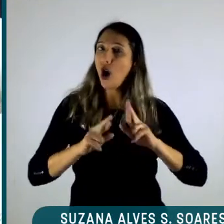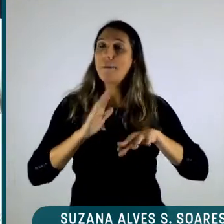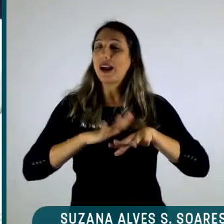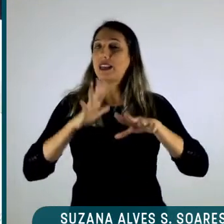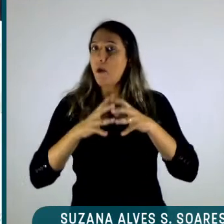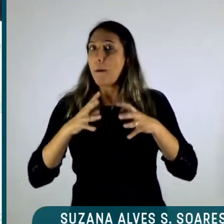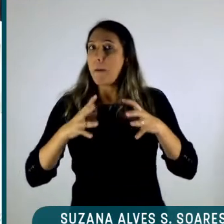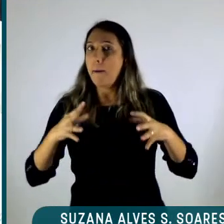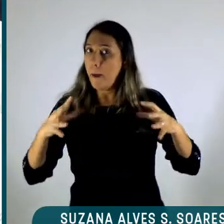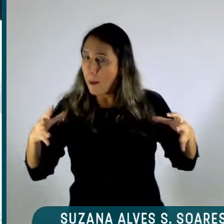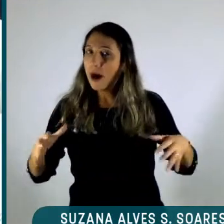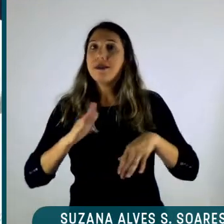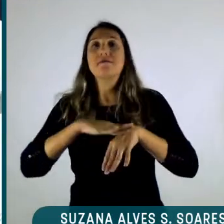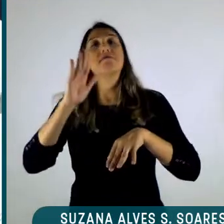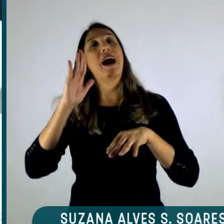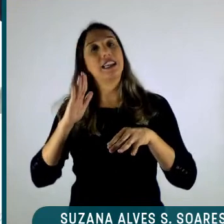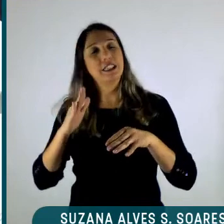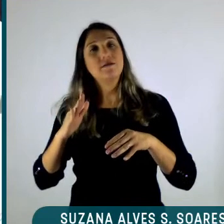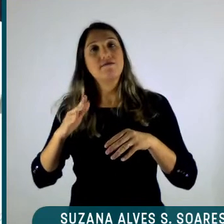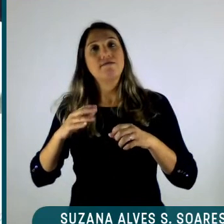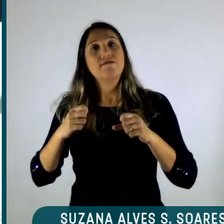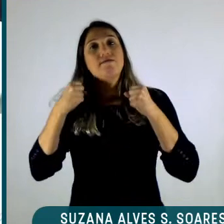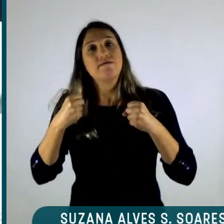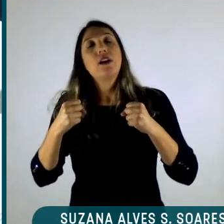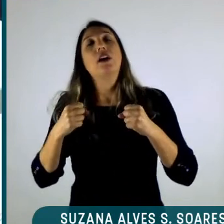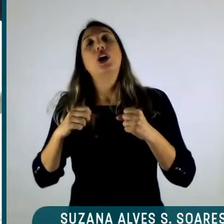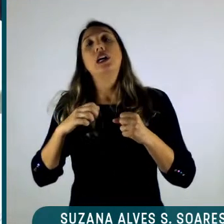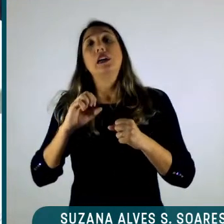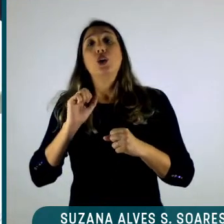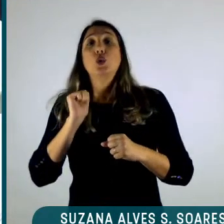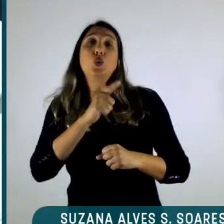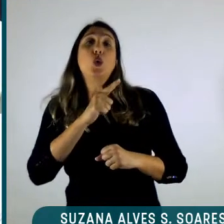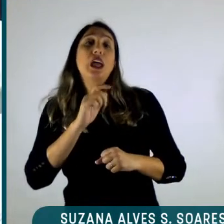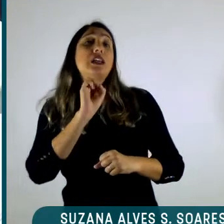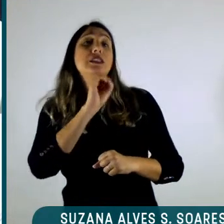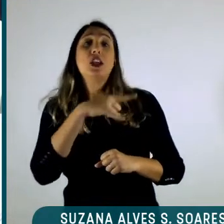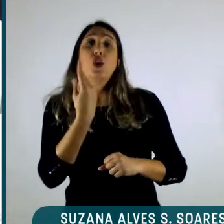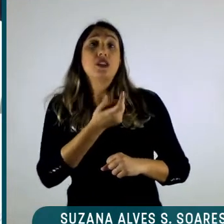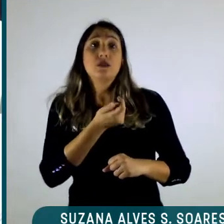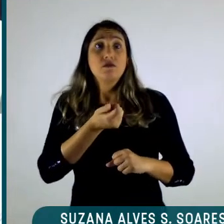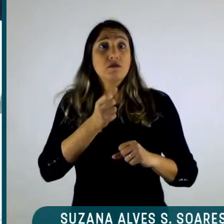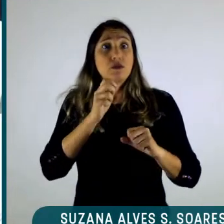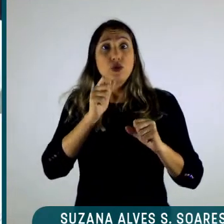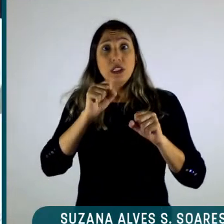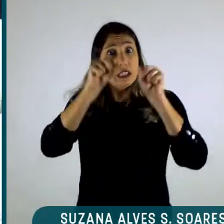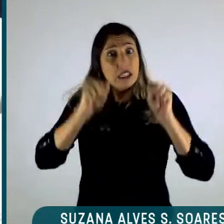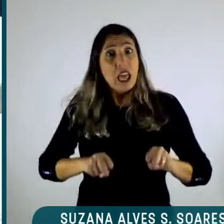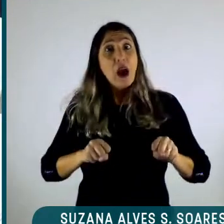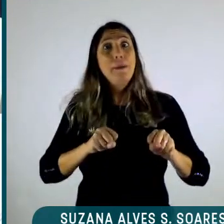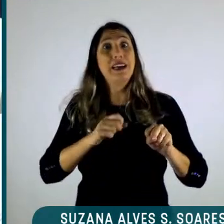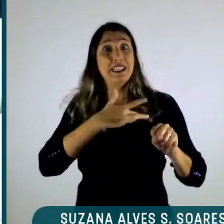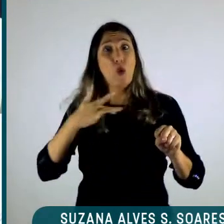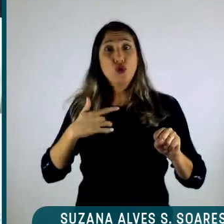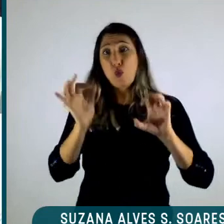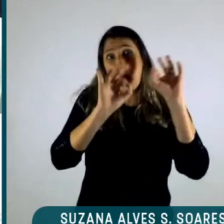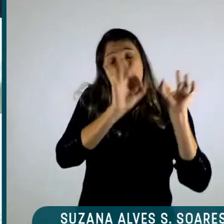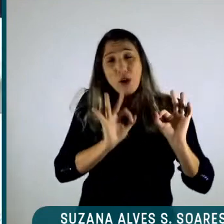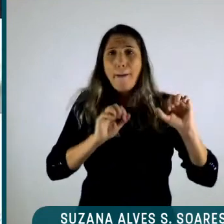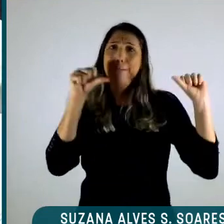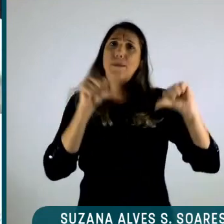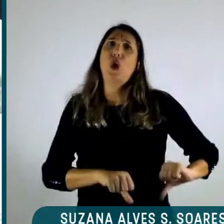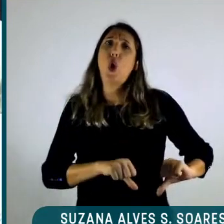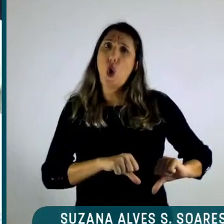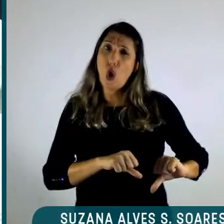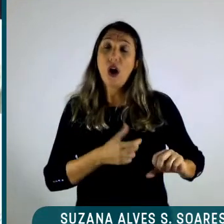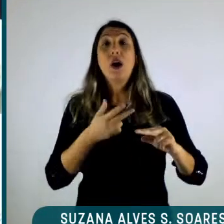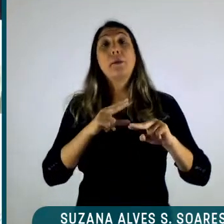achieved. So it is fragile. It has to be much more comprehensive and much more production.